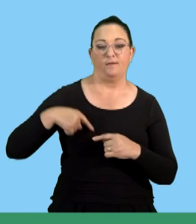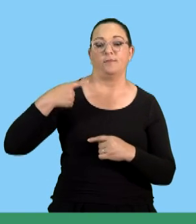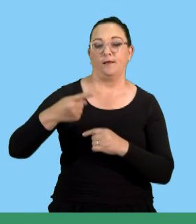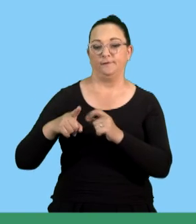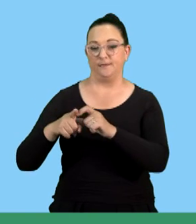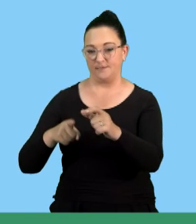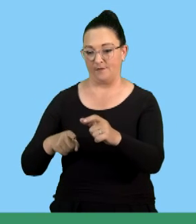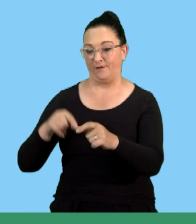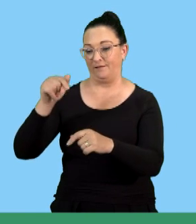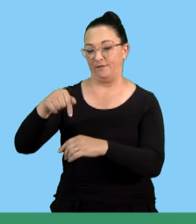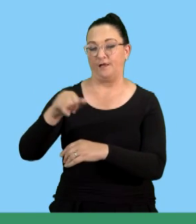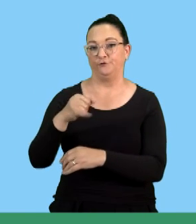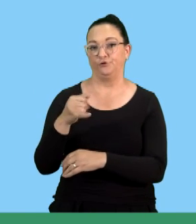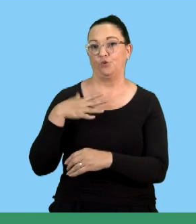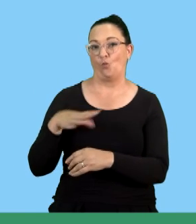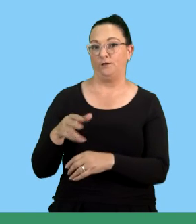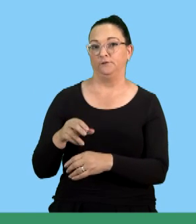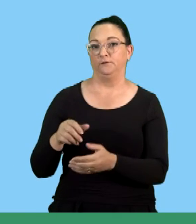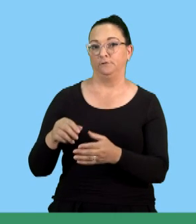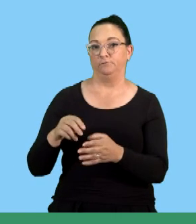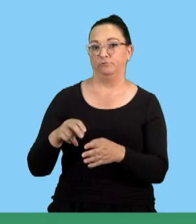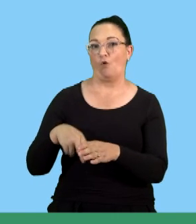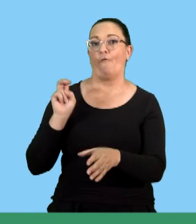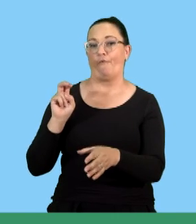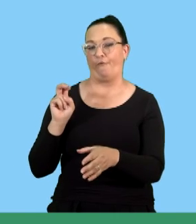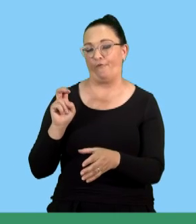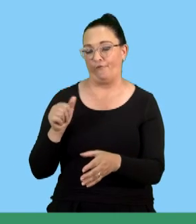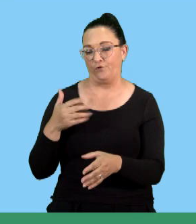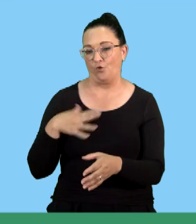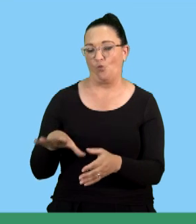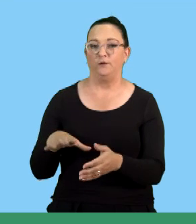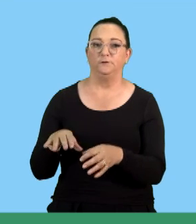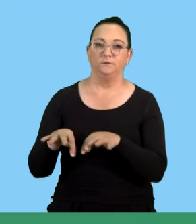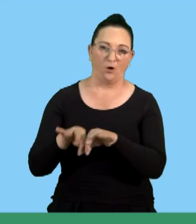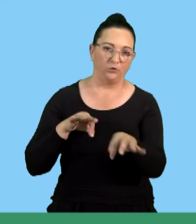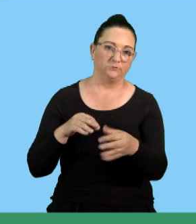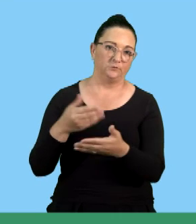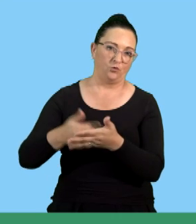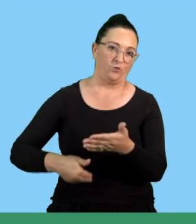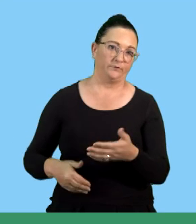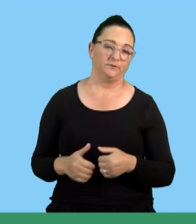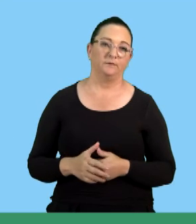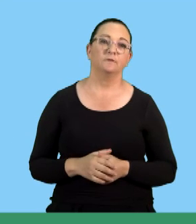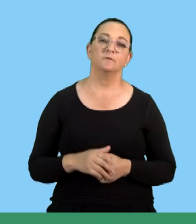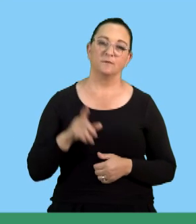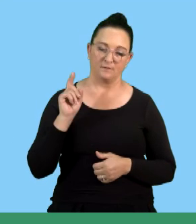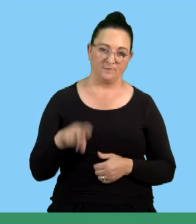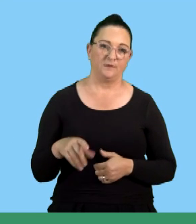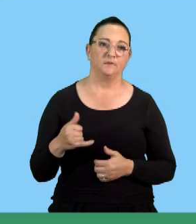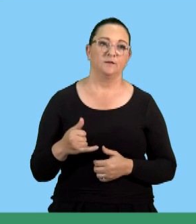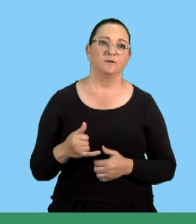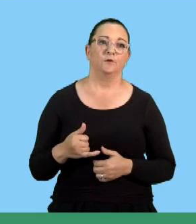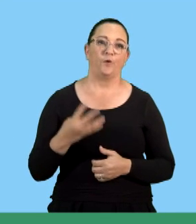year, the following year, and then you want to resign or you want to terminate the employment. I want to terminate the contract, then I have to